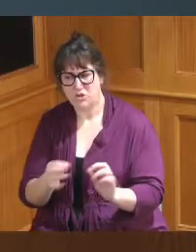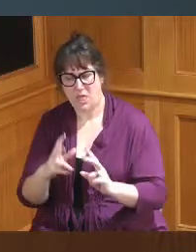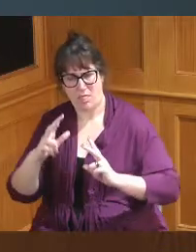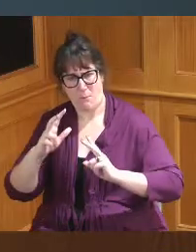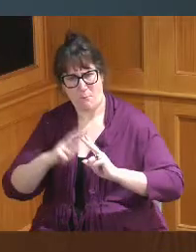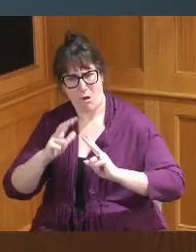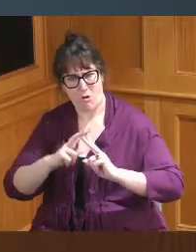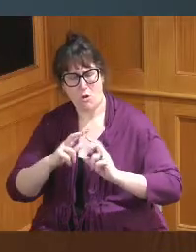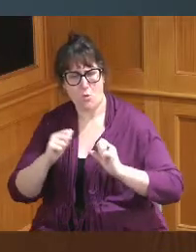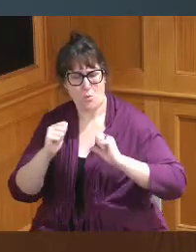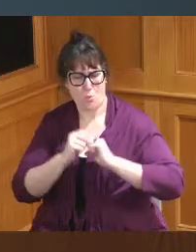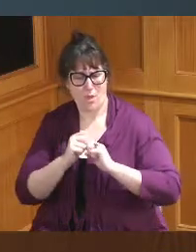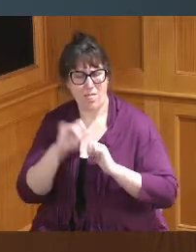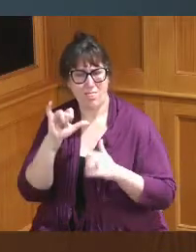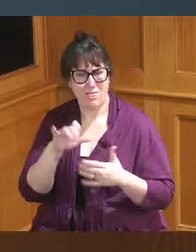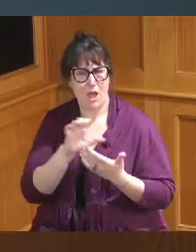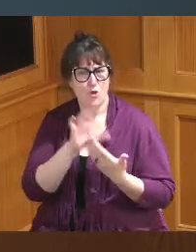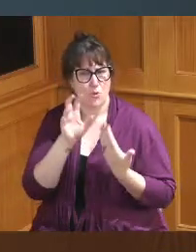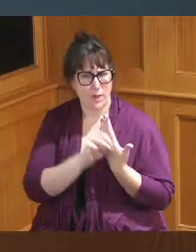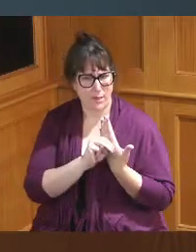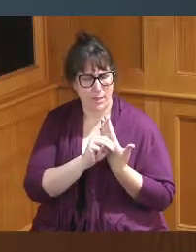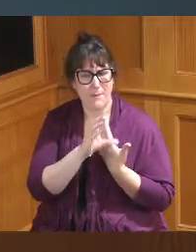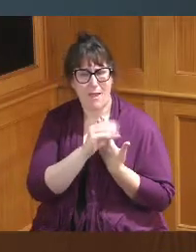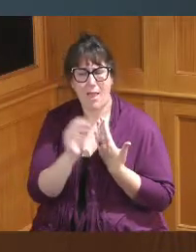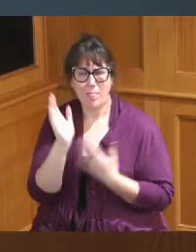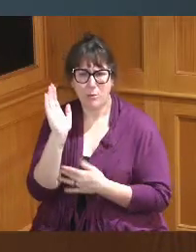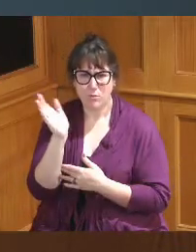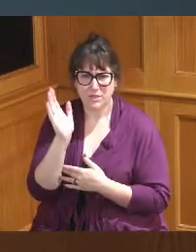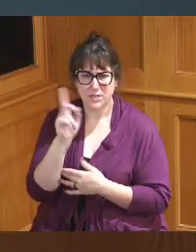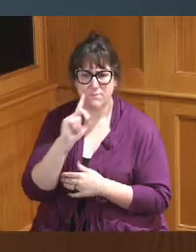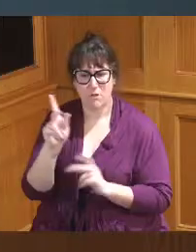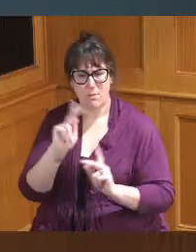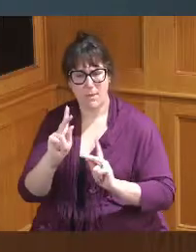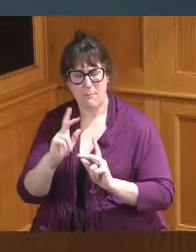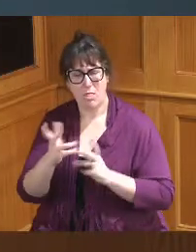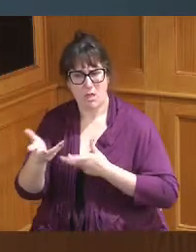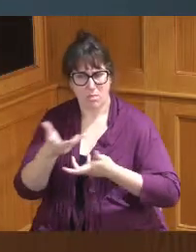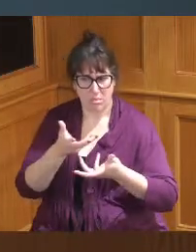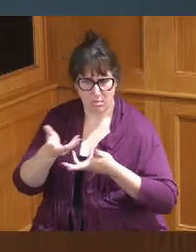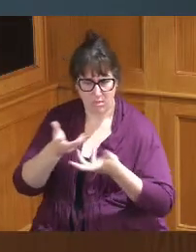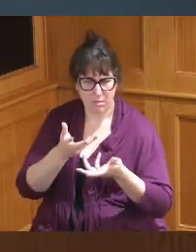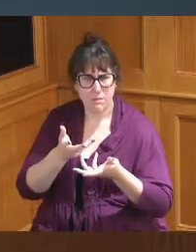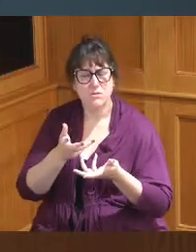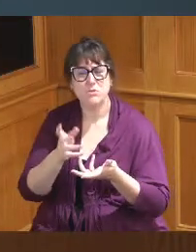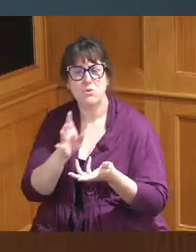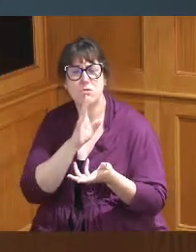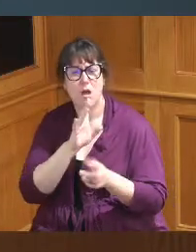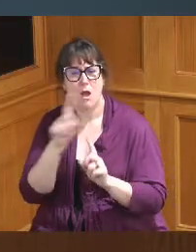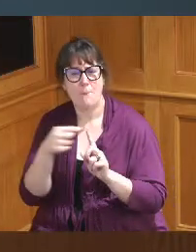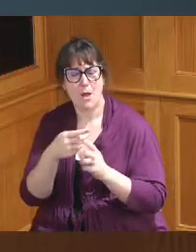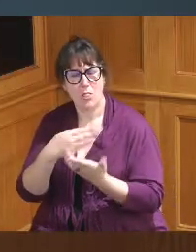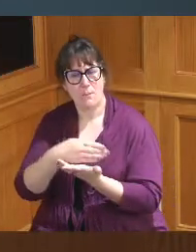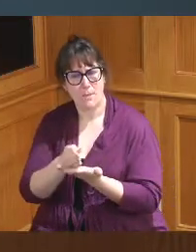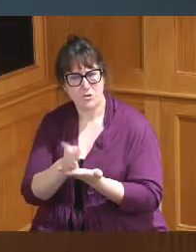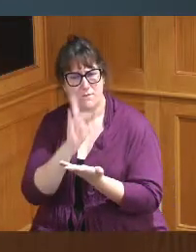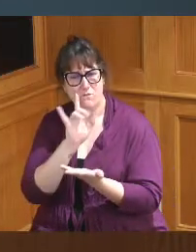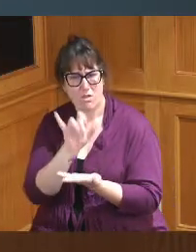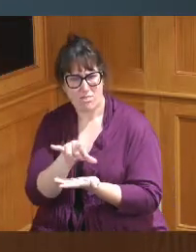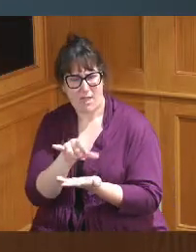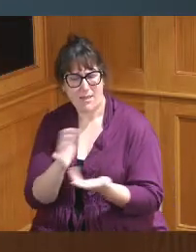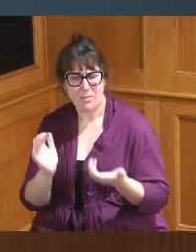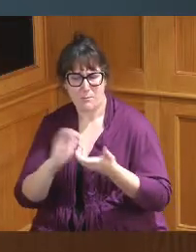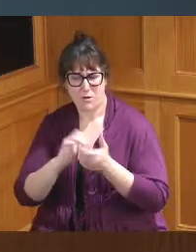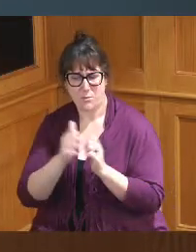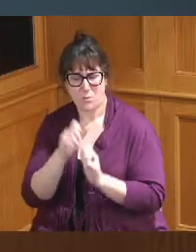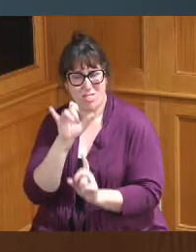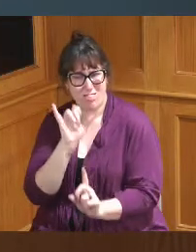to the curriculum and to the presentations that the folks engage in. Talk to us a little bit about the budget and the partnerships